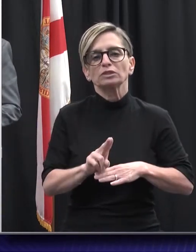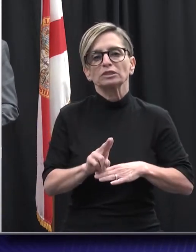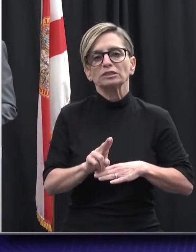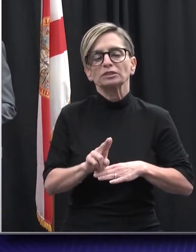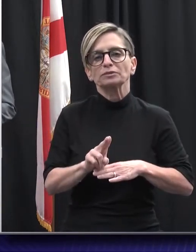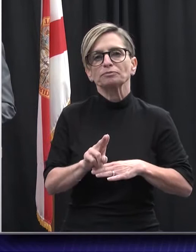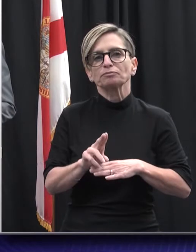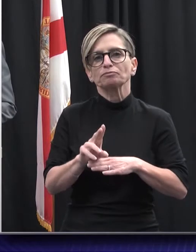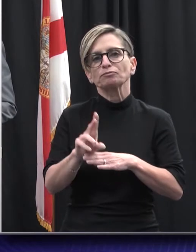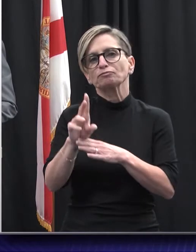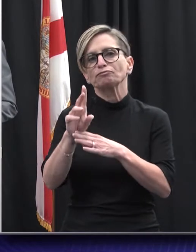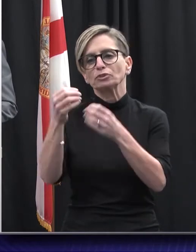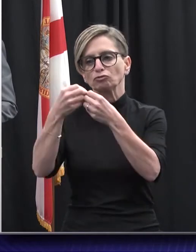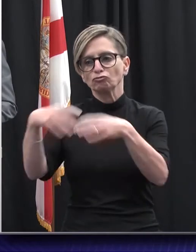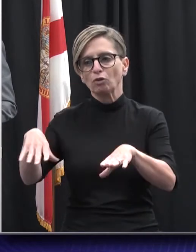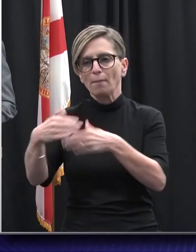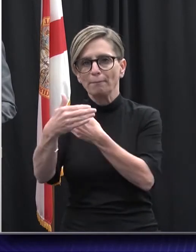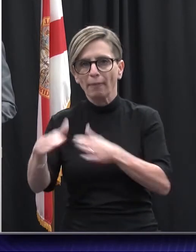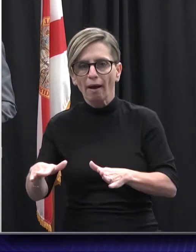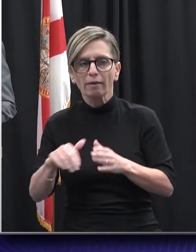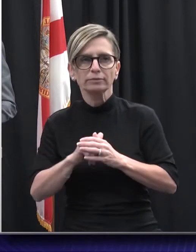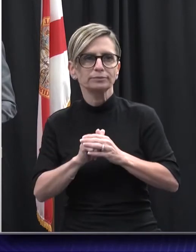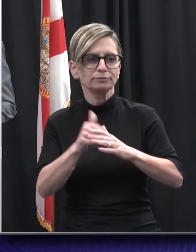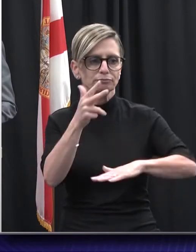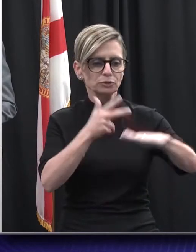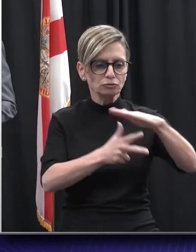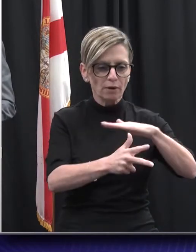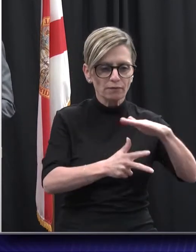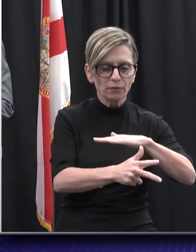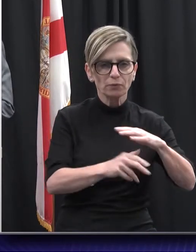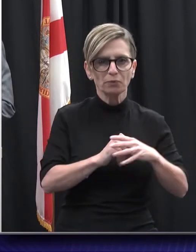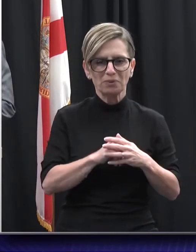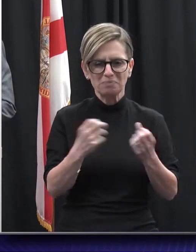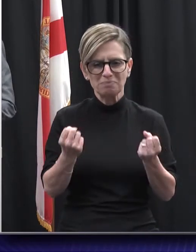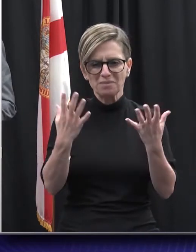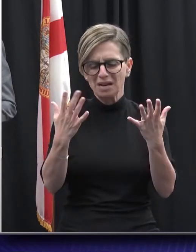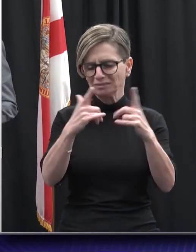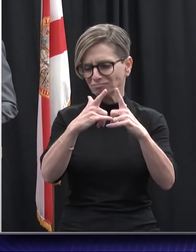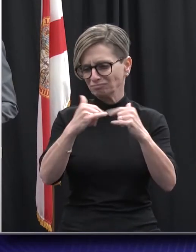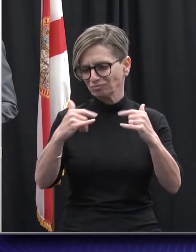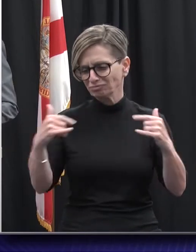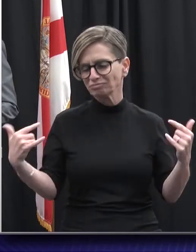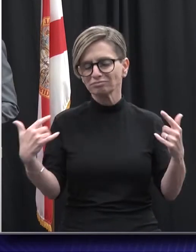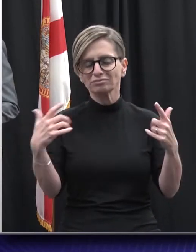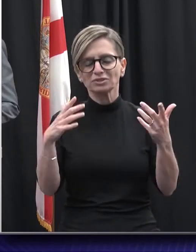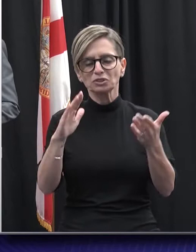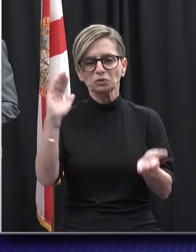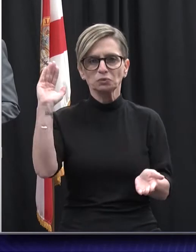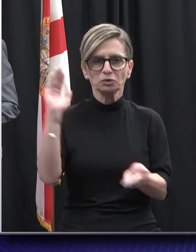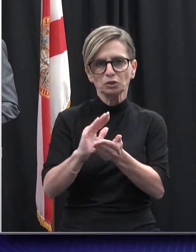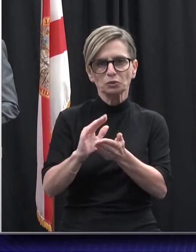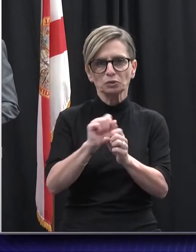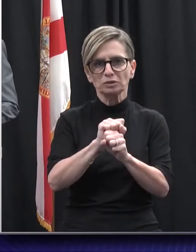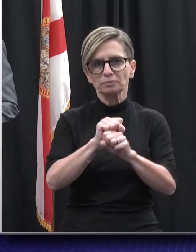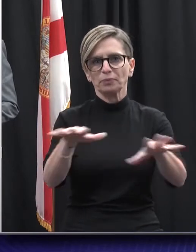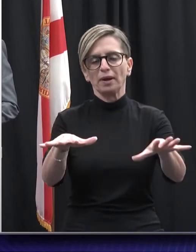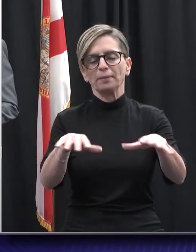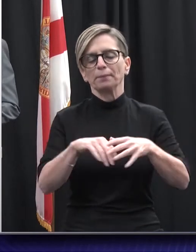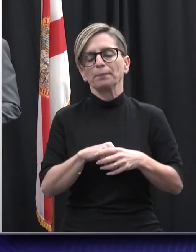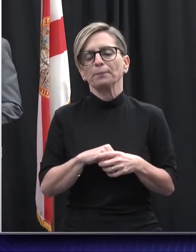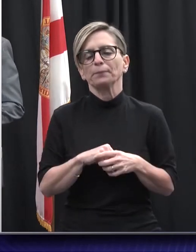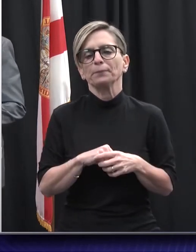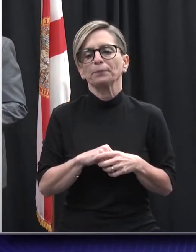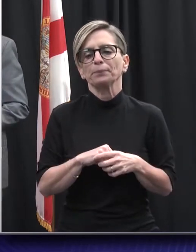the drive-in window, all as methods to reduce the potential to spread COVID-19.